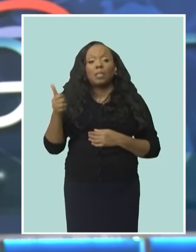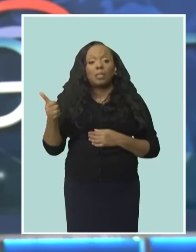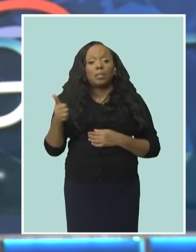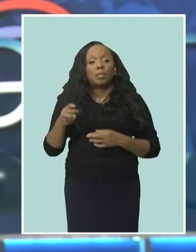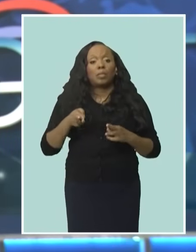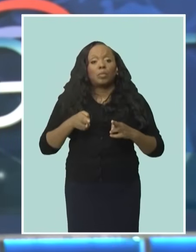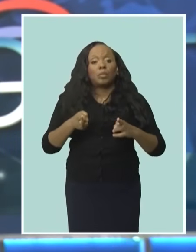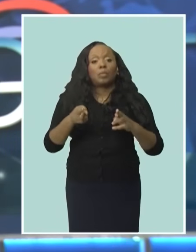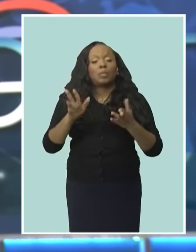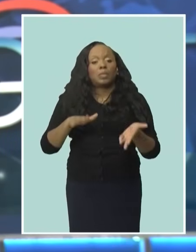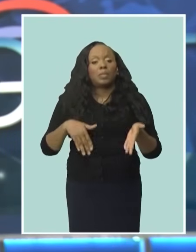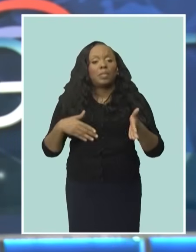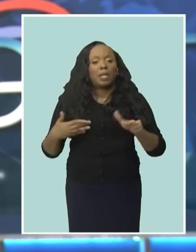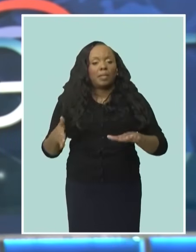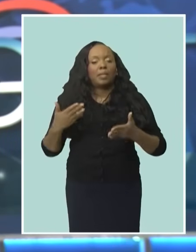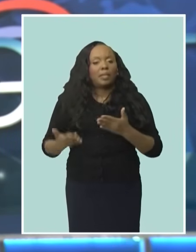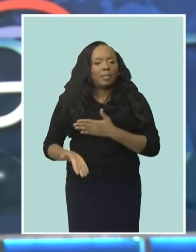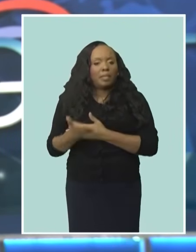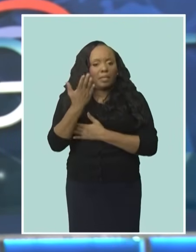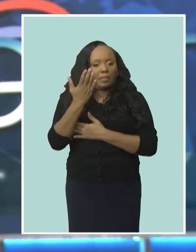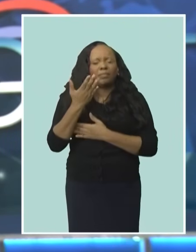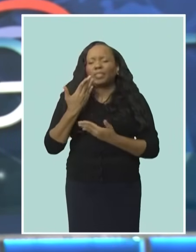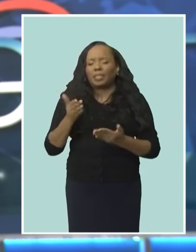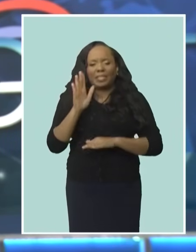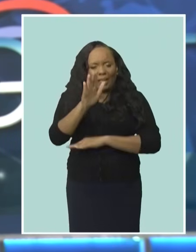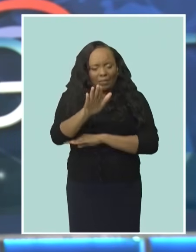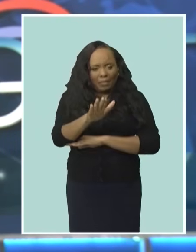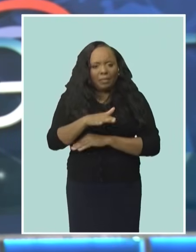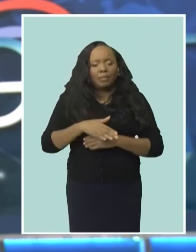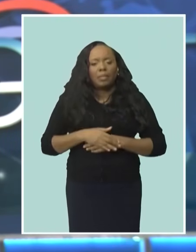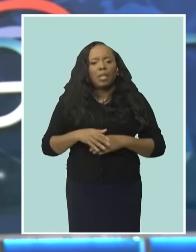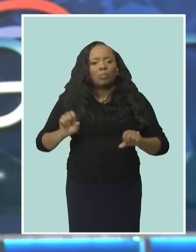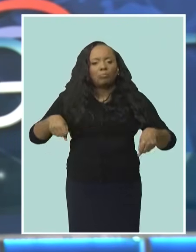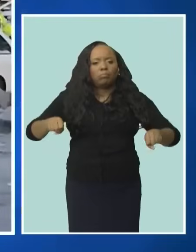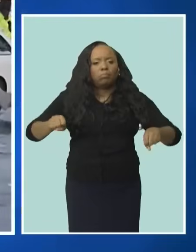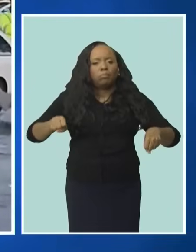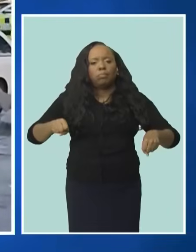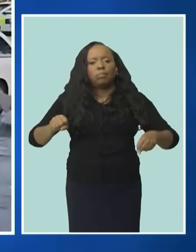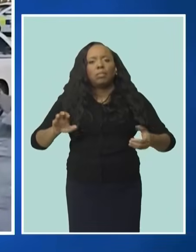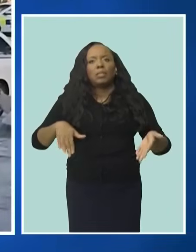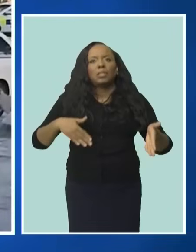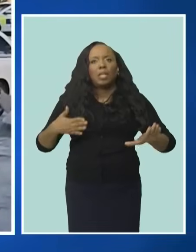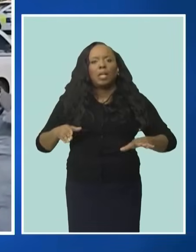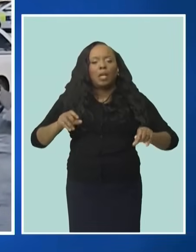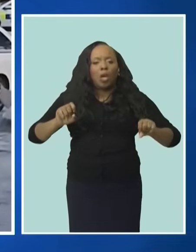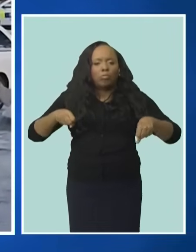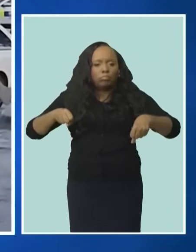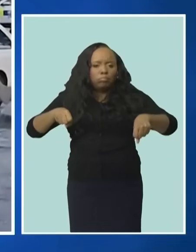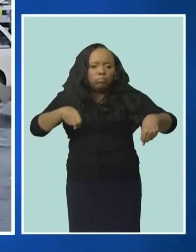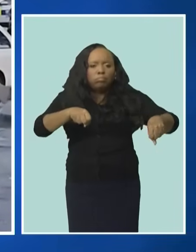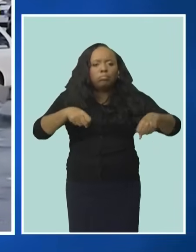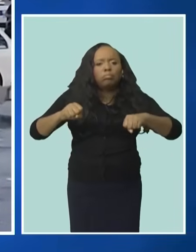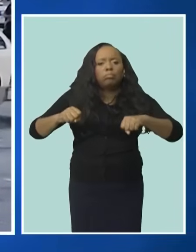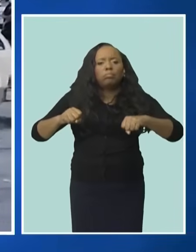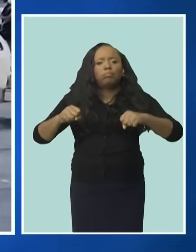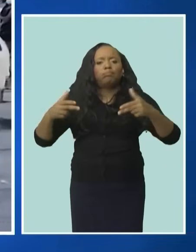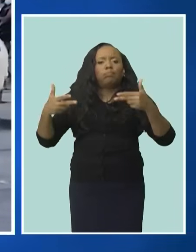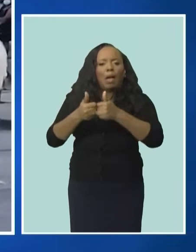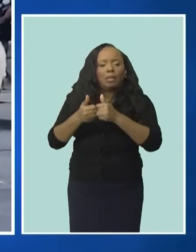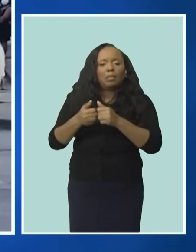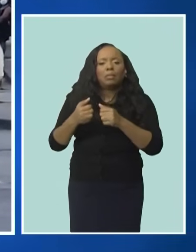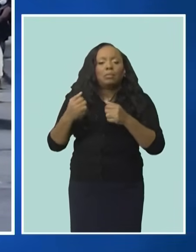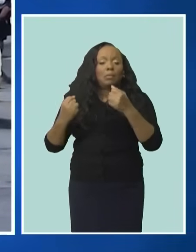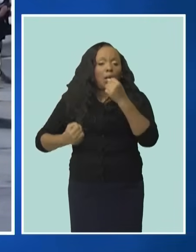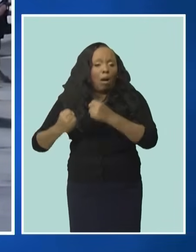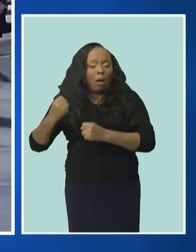Barbados recorded another road fatality this afternoon. A motorcyclist lost his life after his bike was involved in an accident with a car